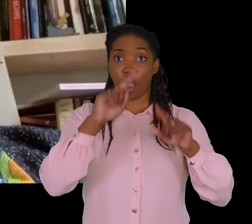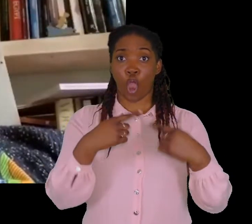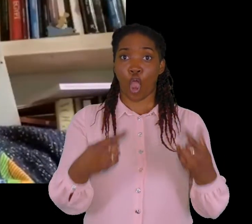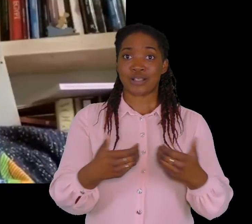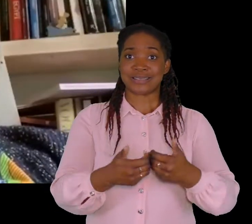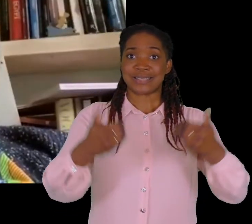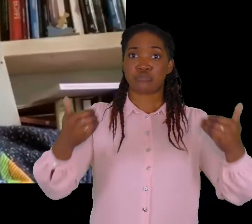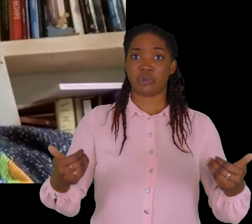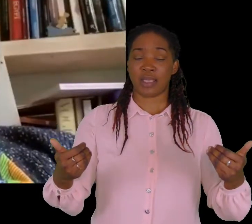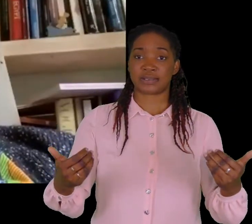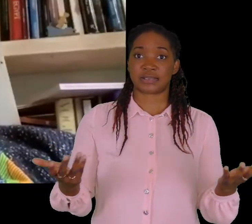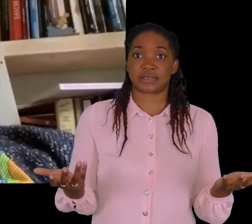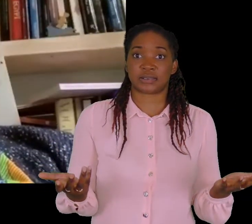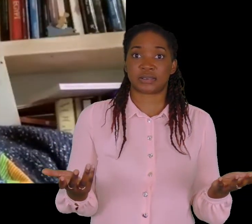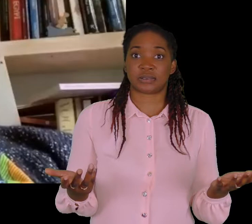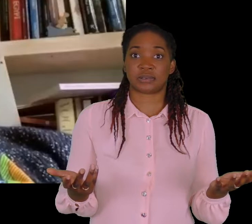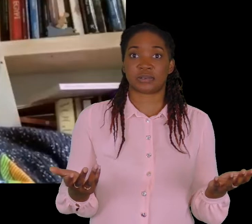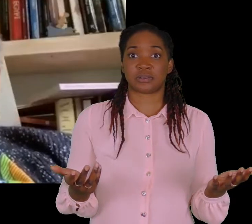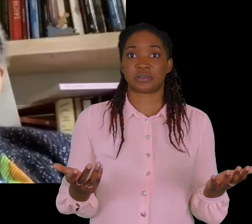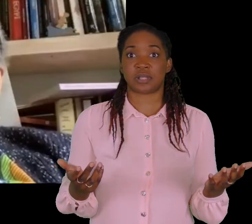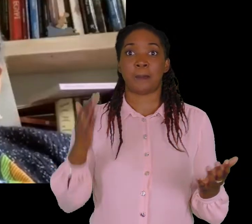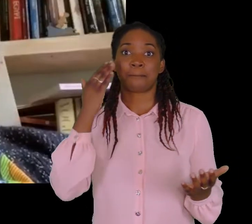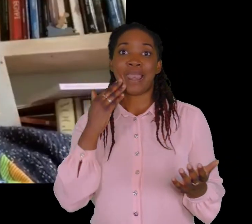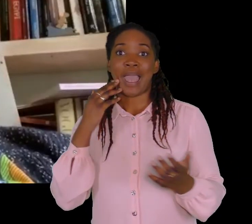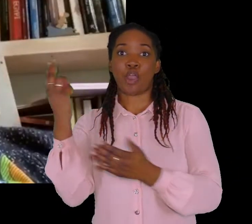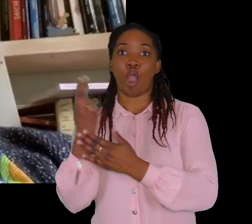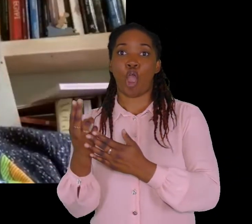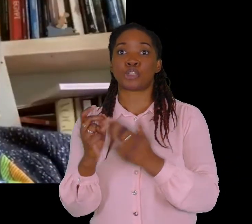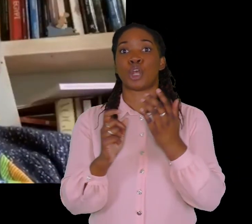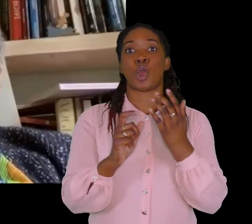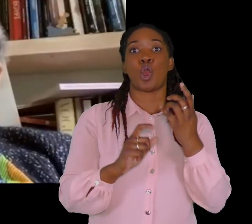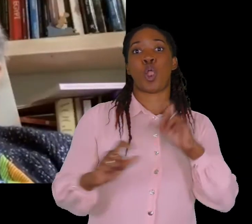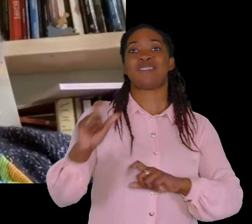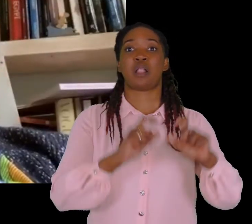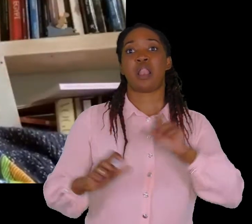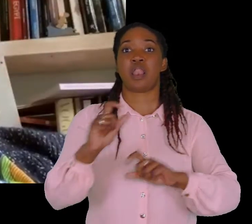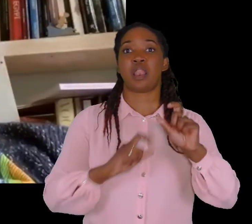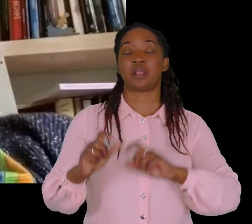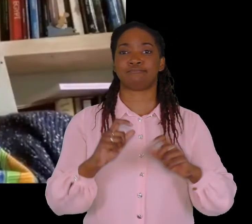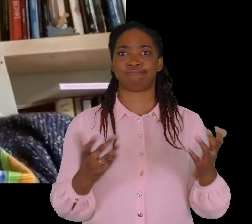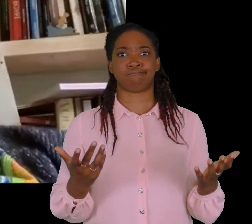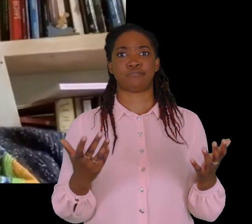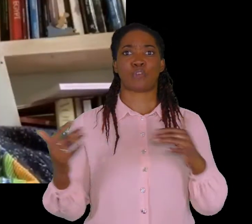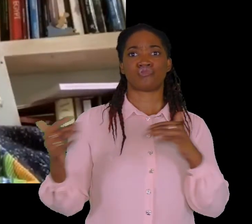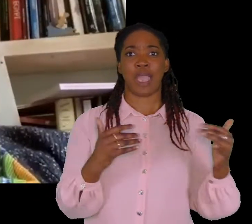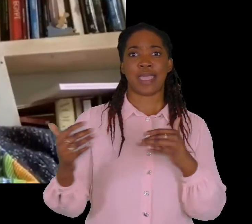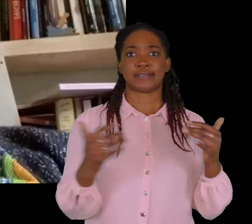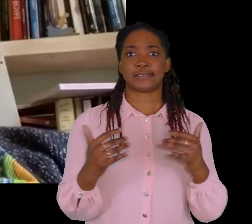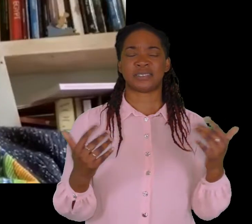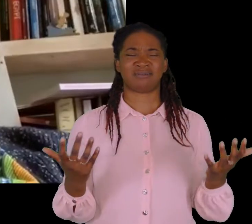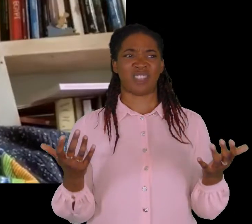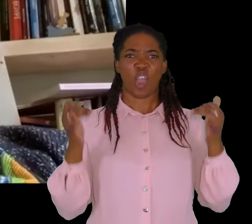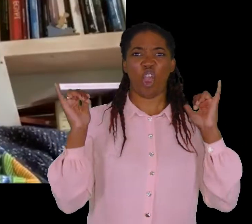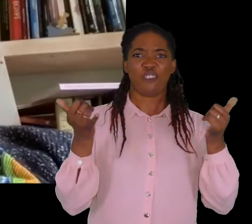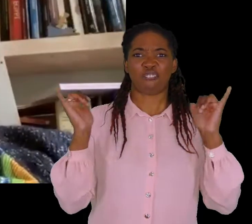Black art show. A riot and a carnival. They got it there. They managed to get them both